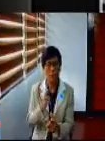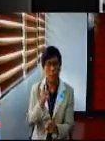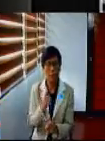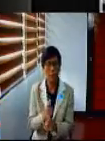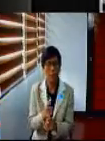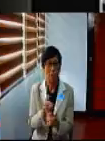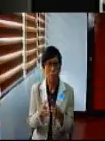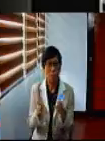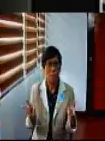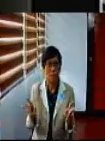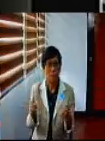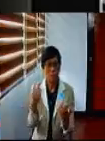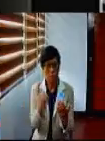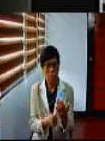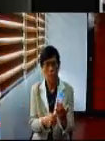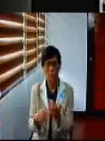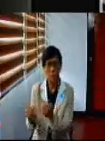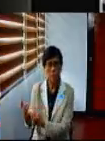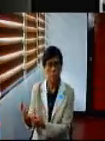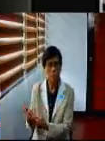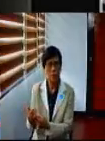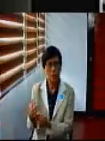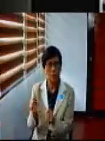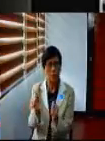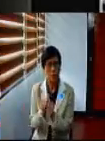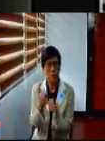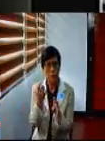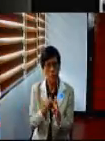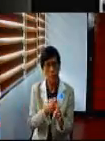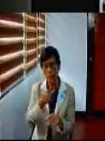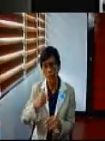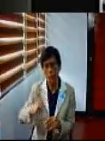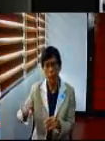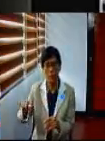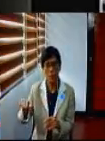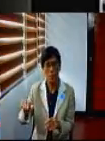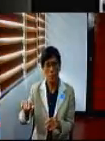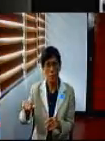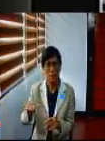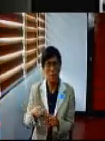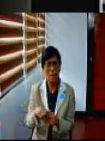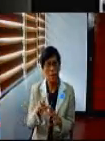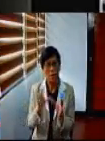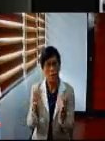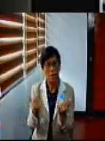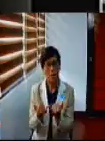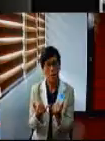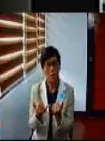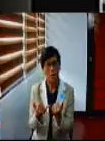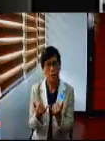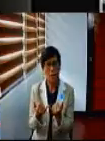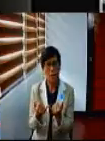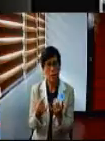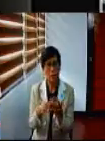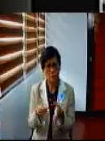wide consultation with every and any stakeholder. So this allows for every stakeholder